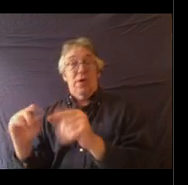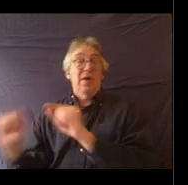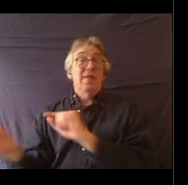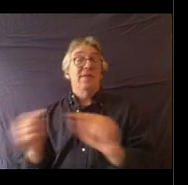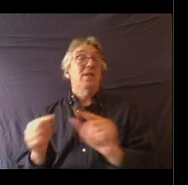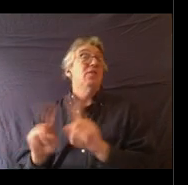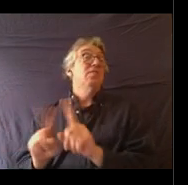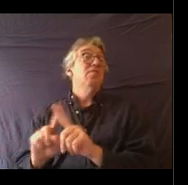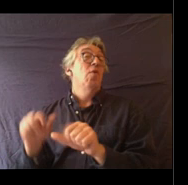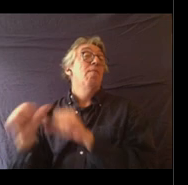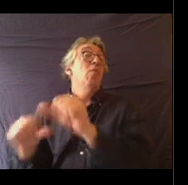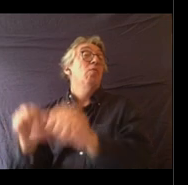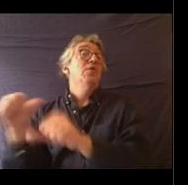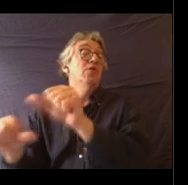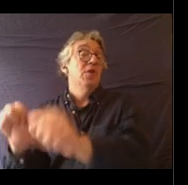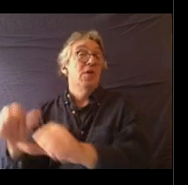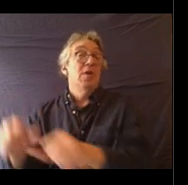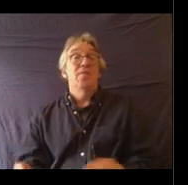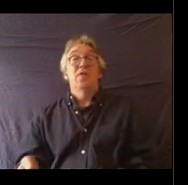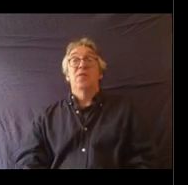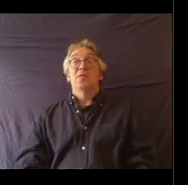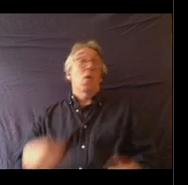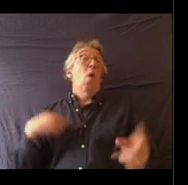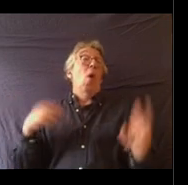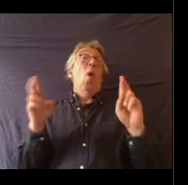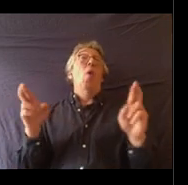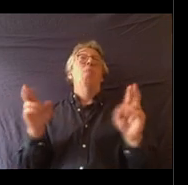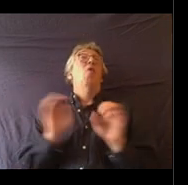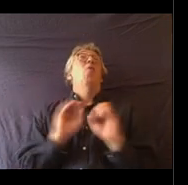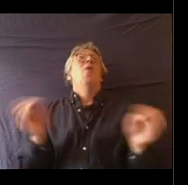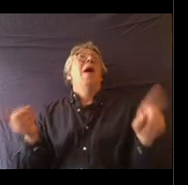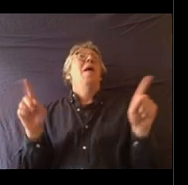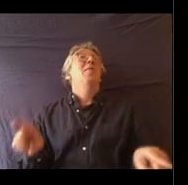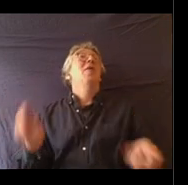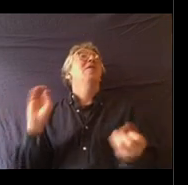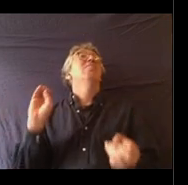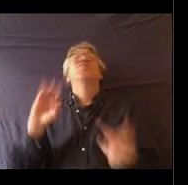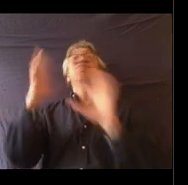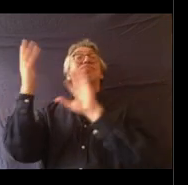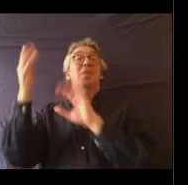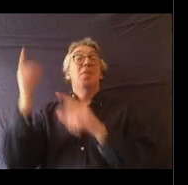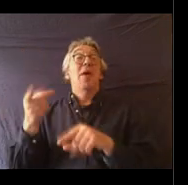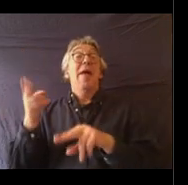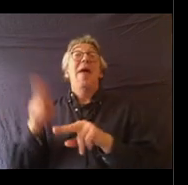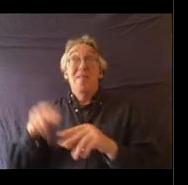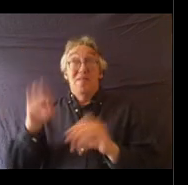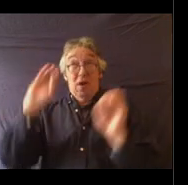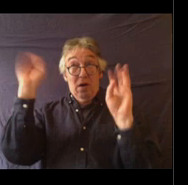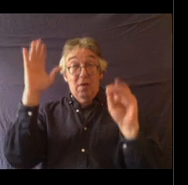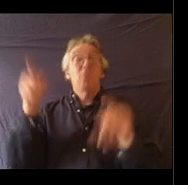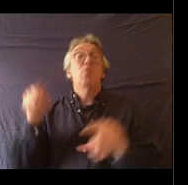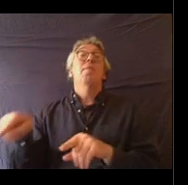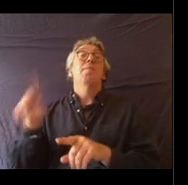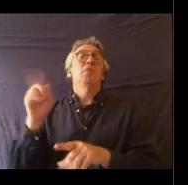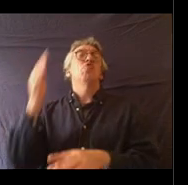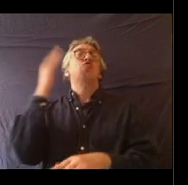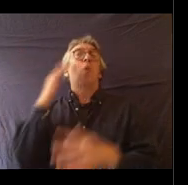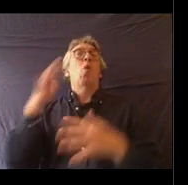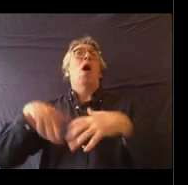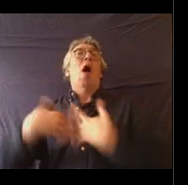these situations, hopefully not, but if these situations happen, they will know how to react. They will know that if they